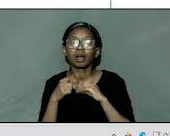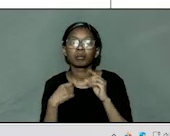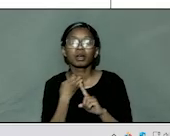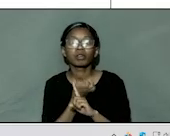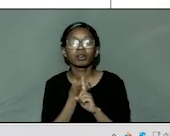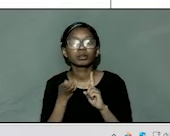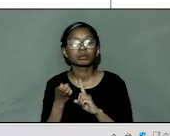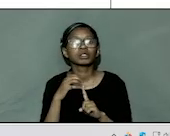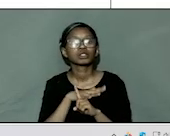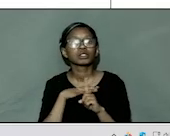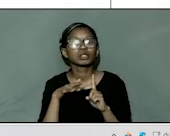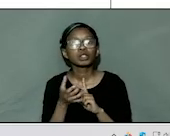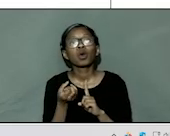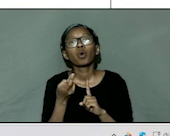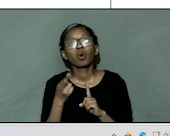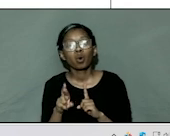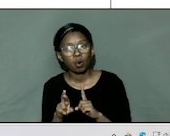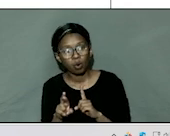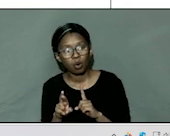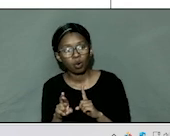condition or the